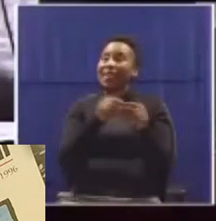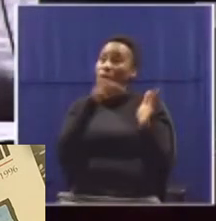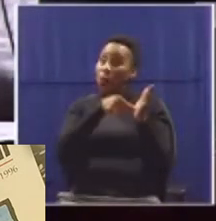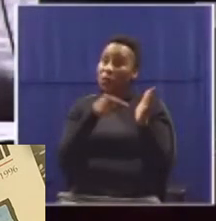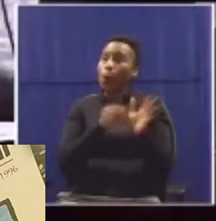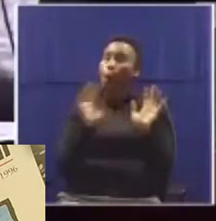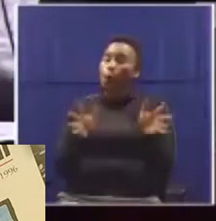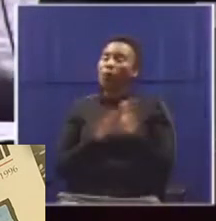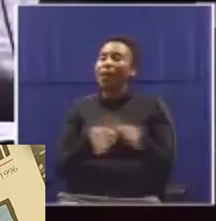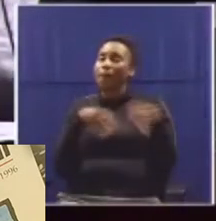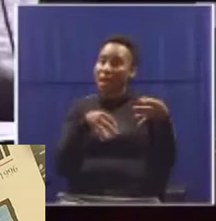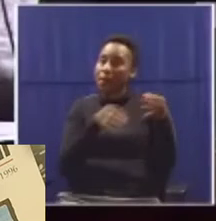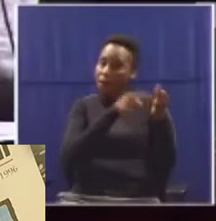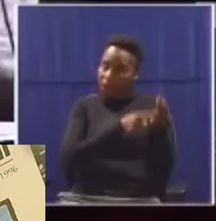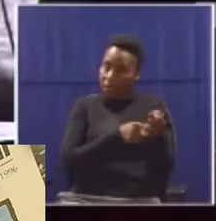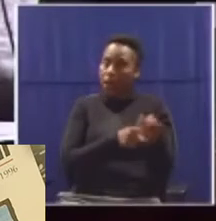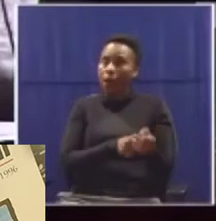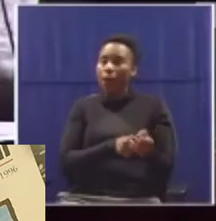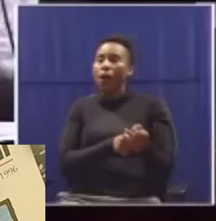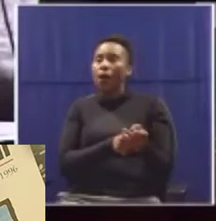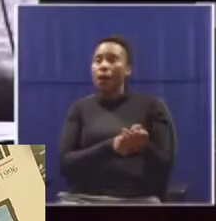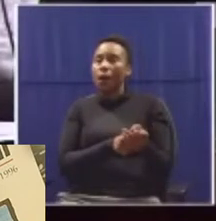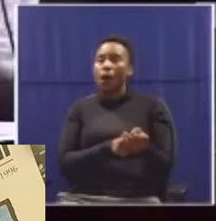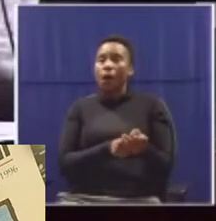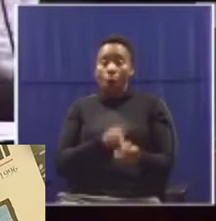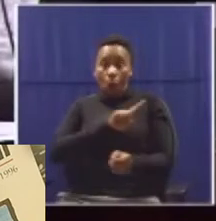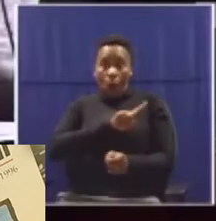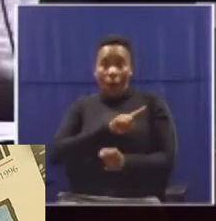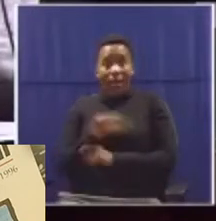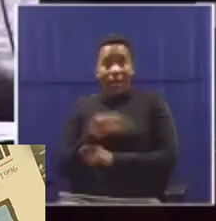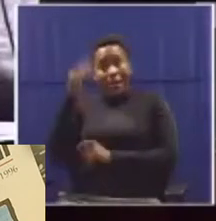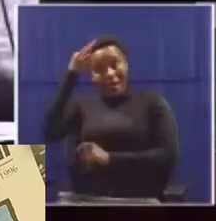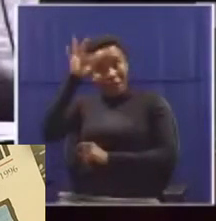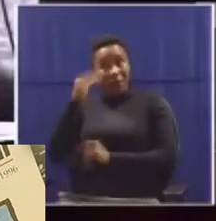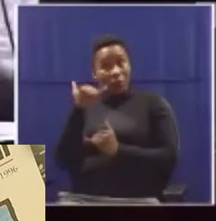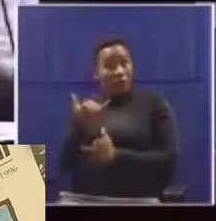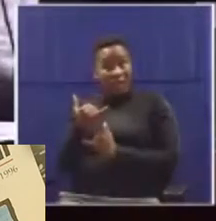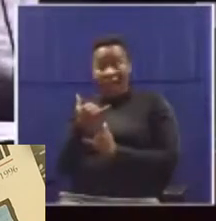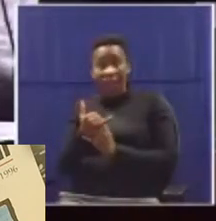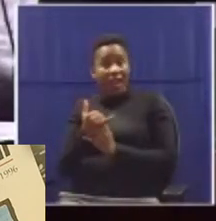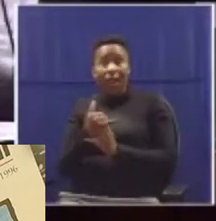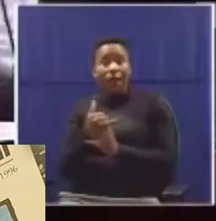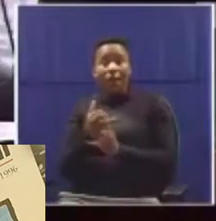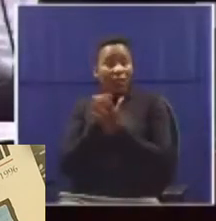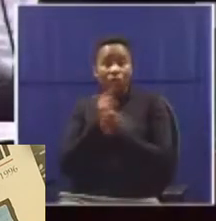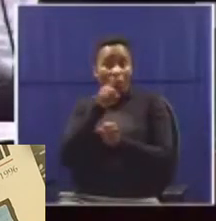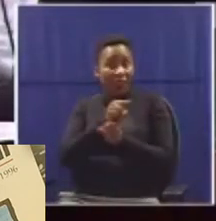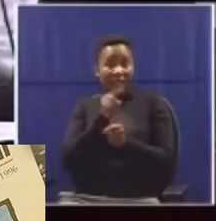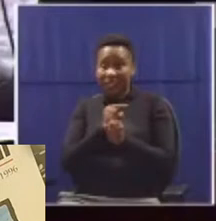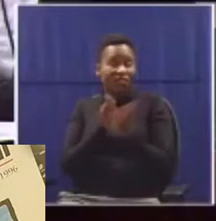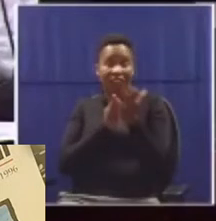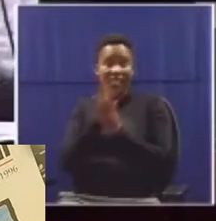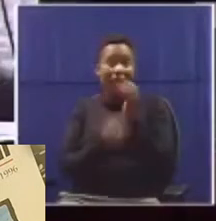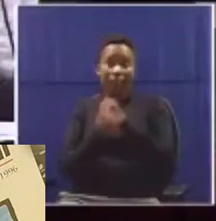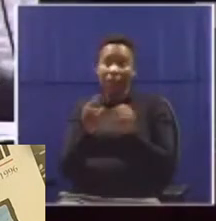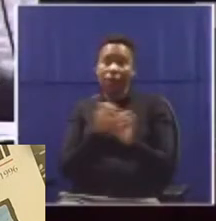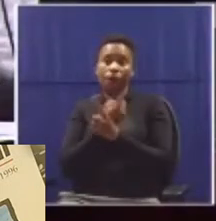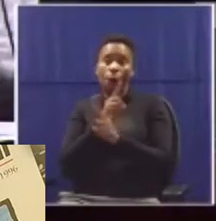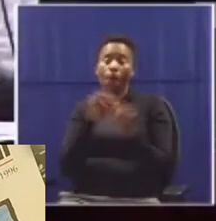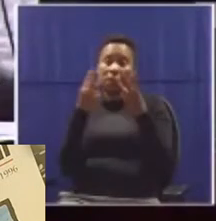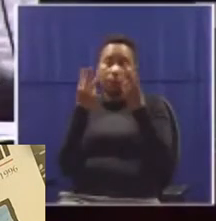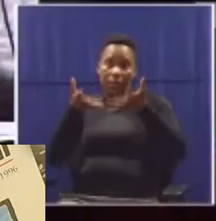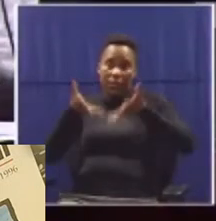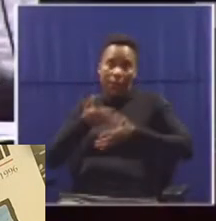are written on if the government of the day is not fulfilling its commitment to realize these rights for its citizens